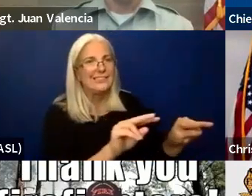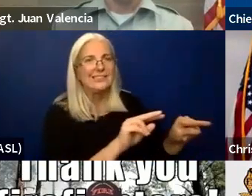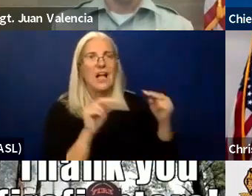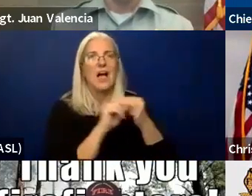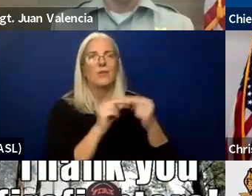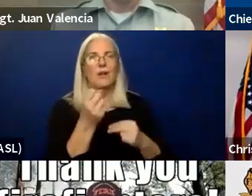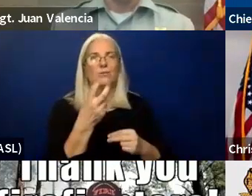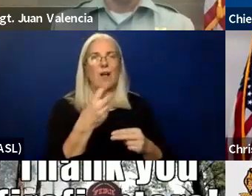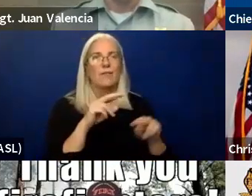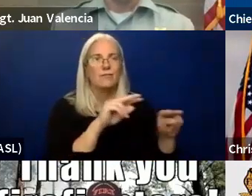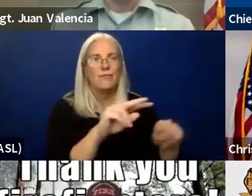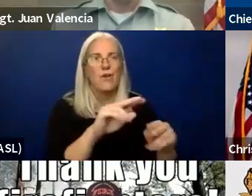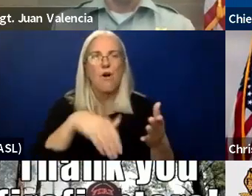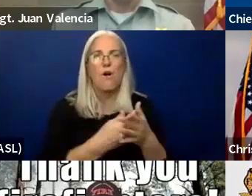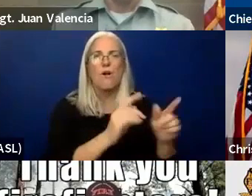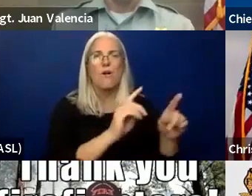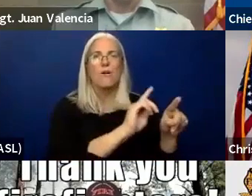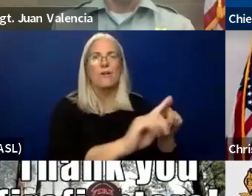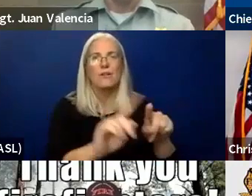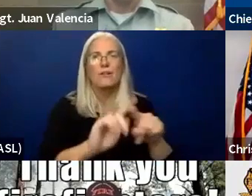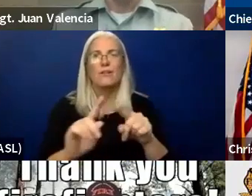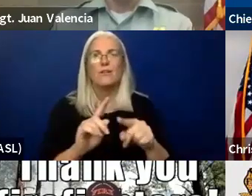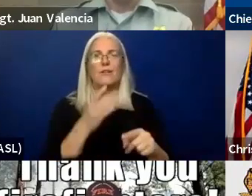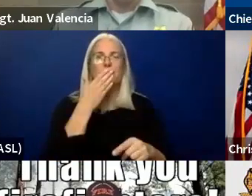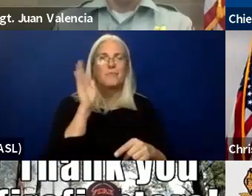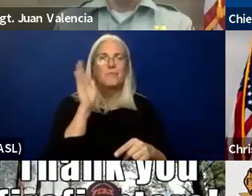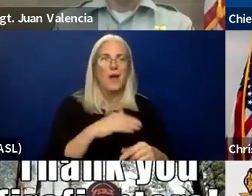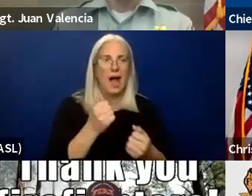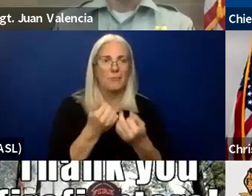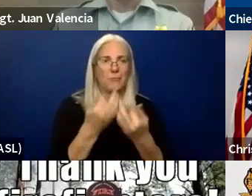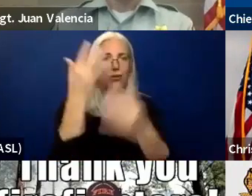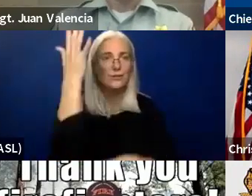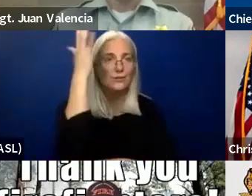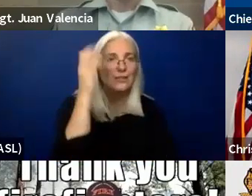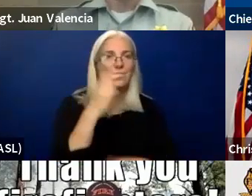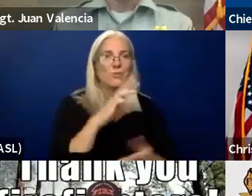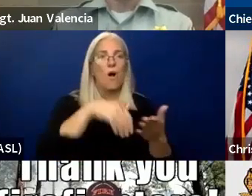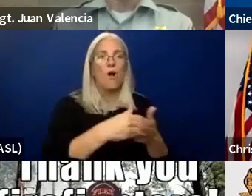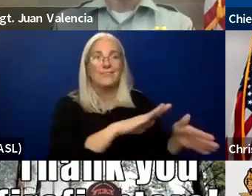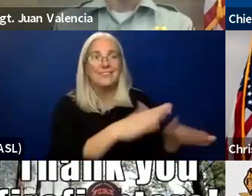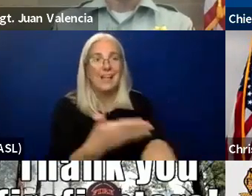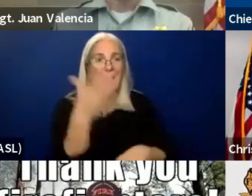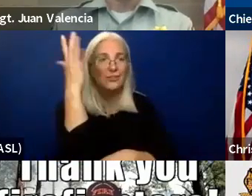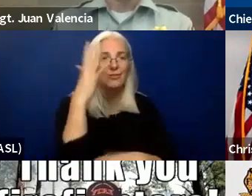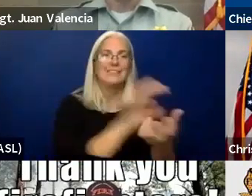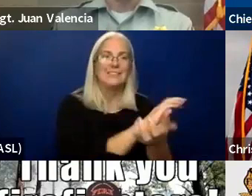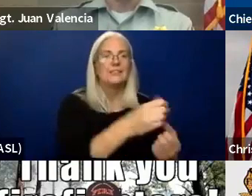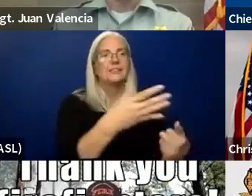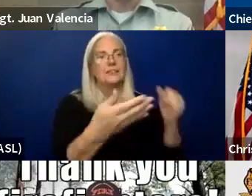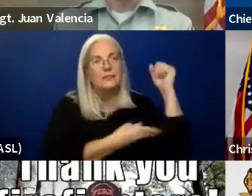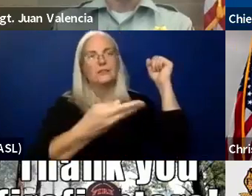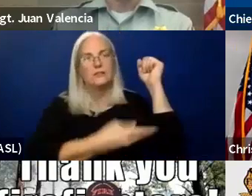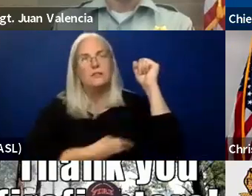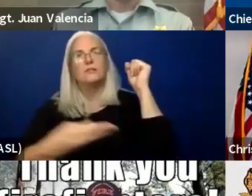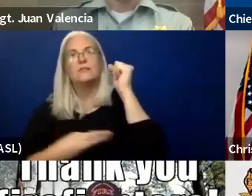trees that have been impacted by the glass fire. Unfortunately, we're going to see quite a few trees along the corridor have to be taken